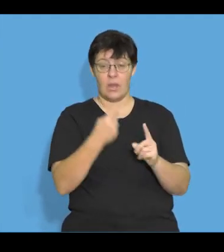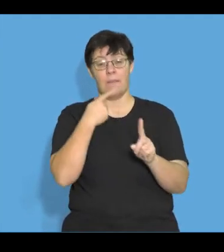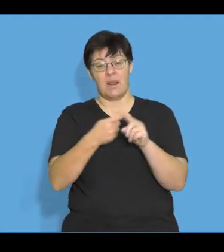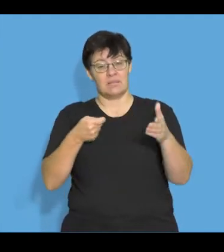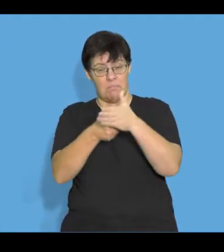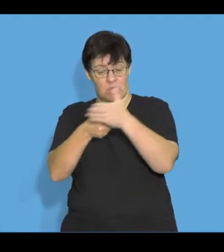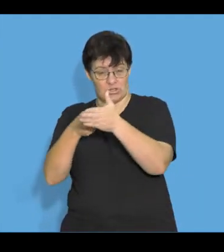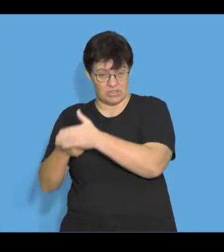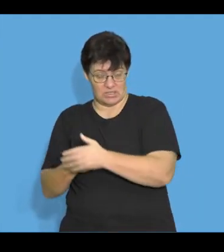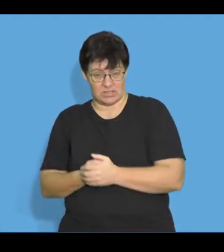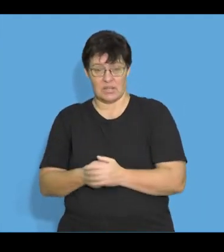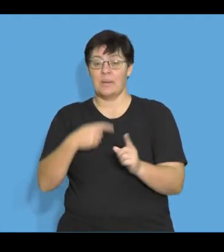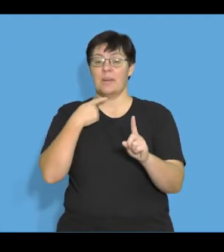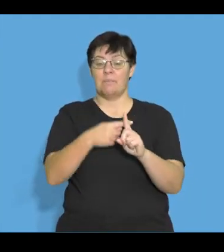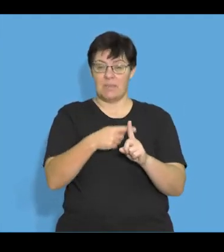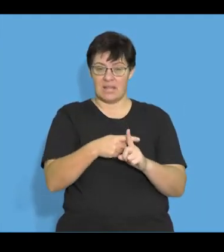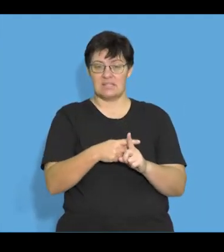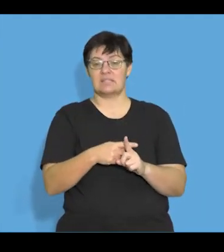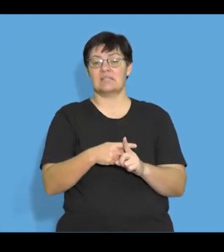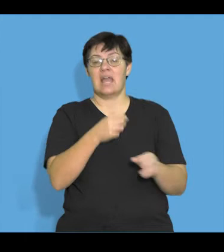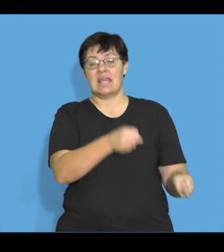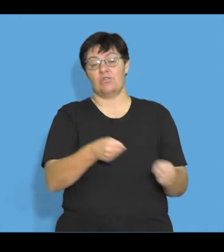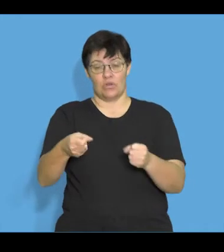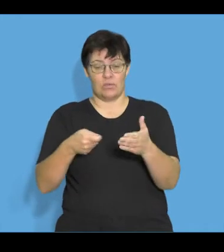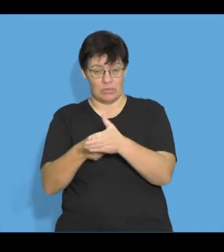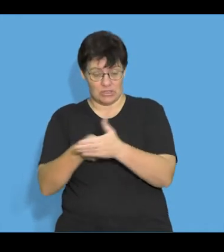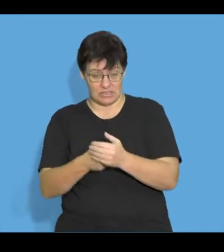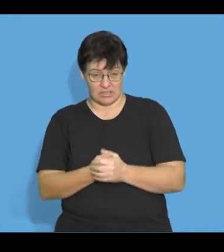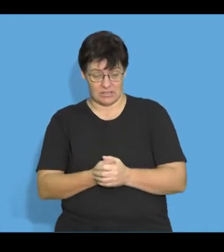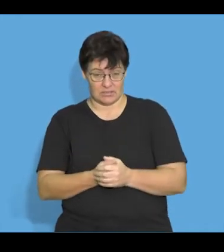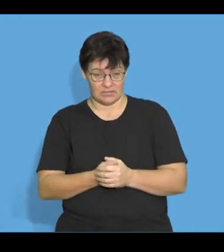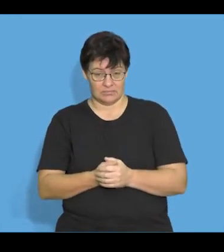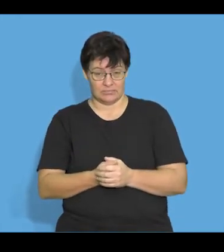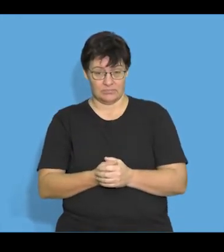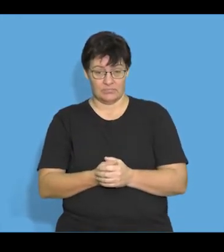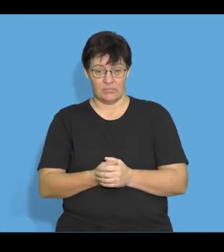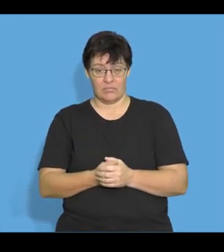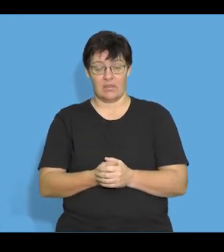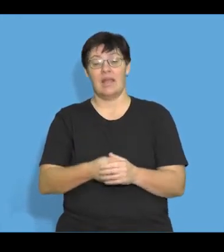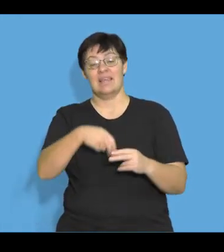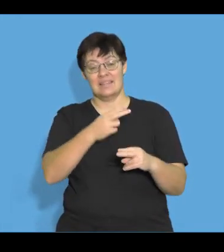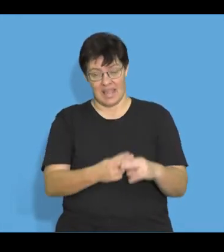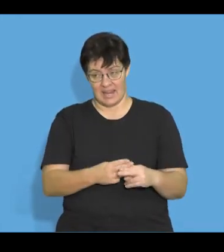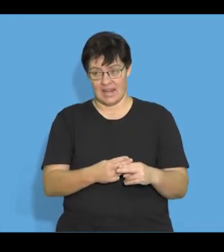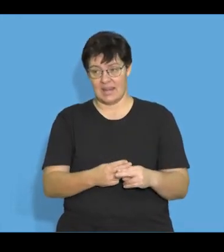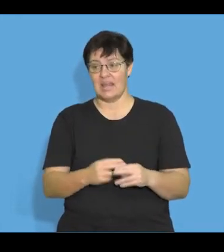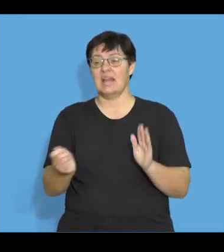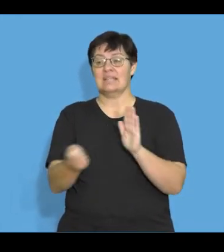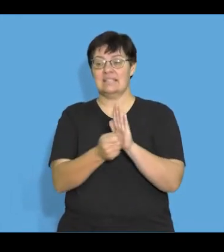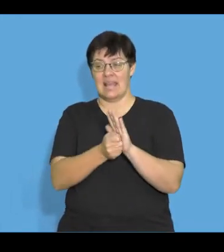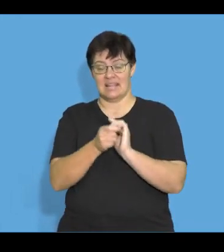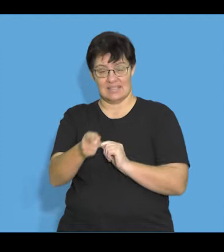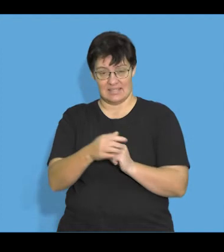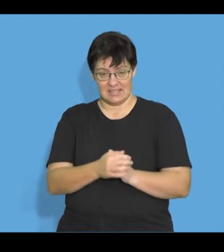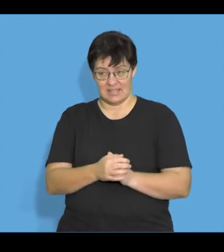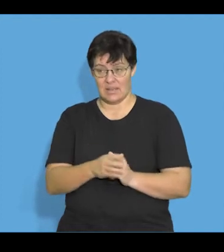purchases, plus carriage on purchases, right? Then I bring in my sales component, I bring in